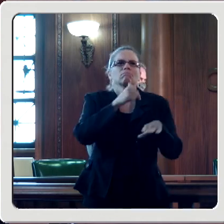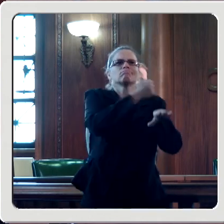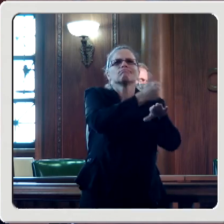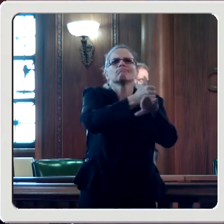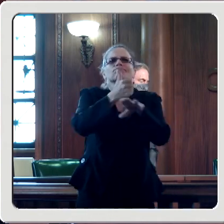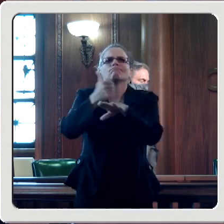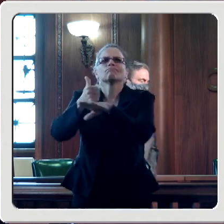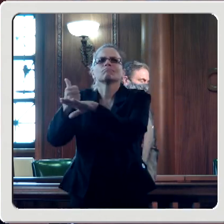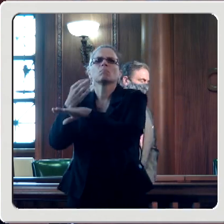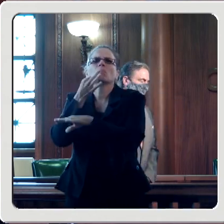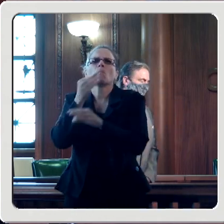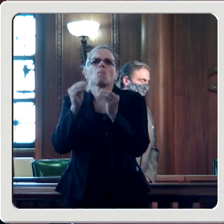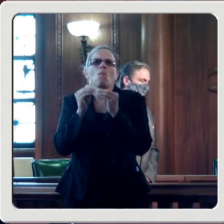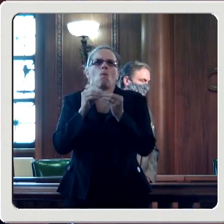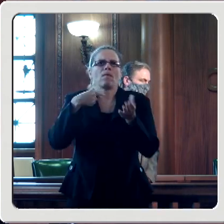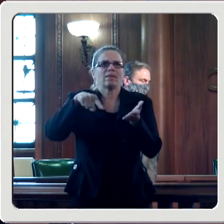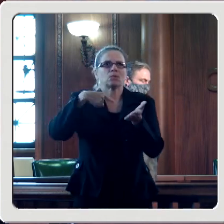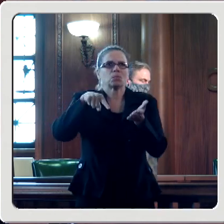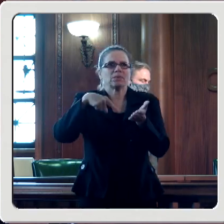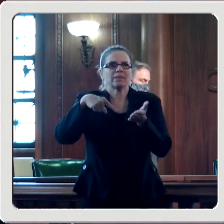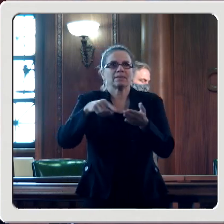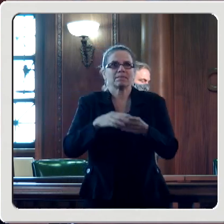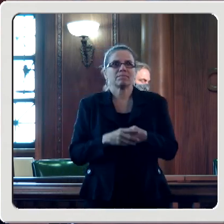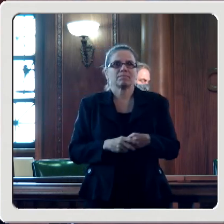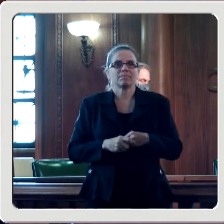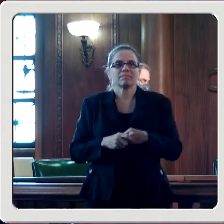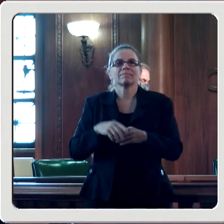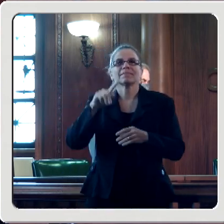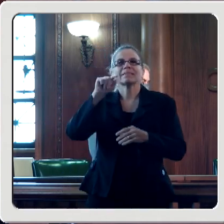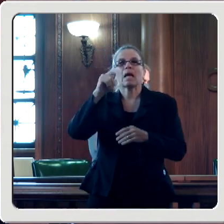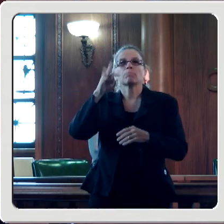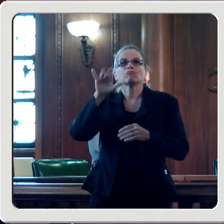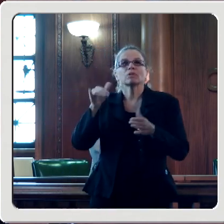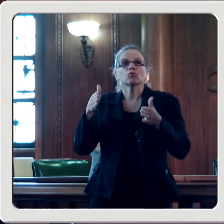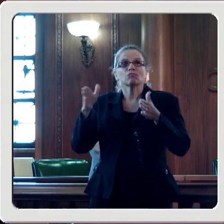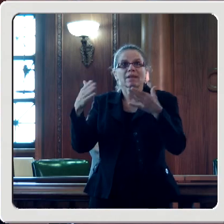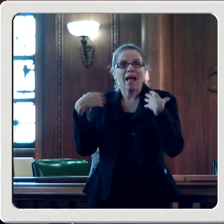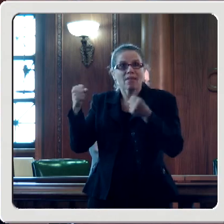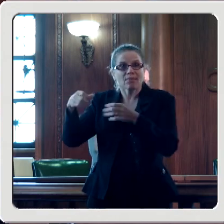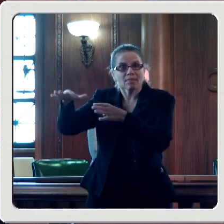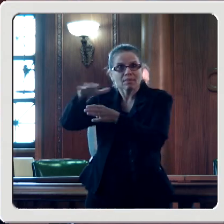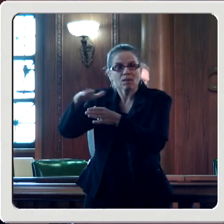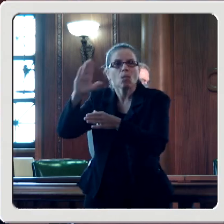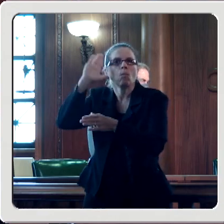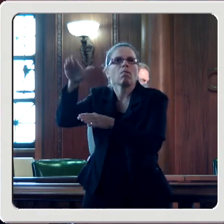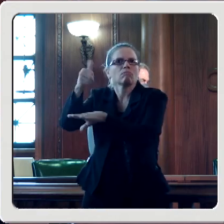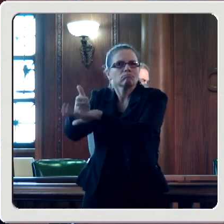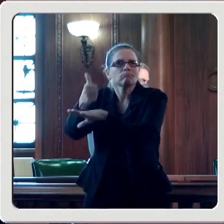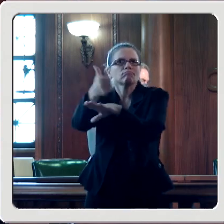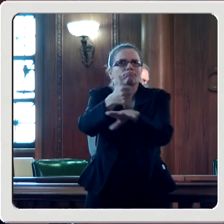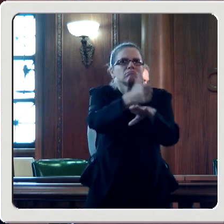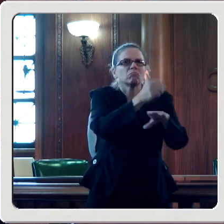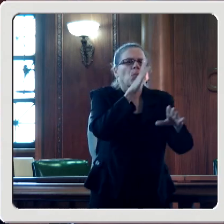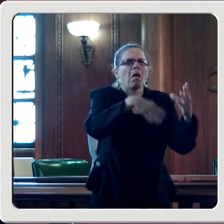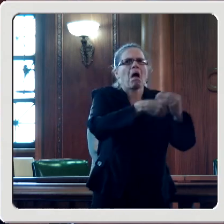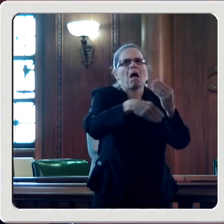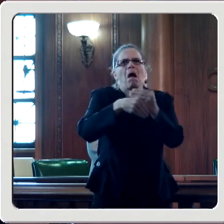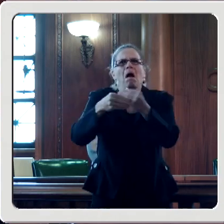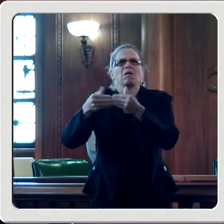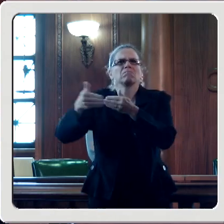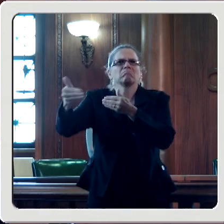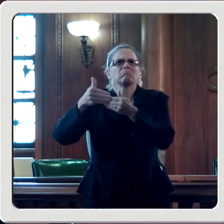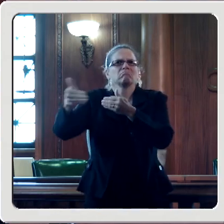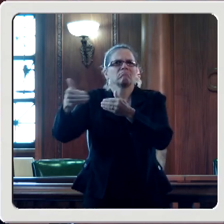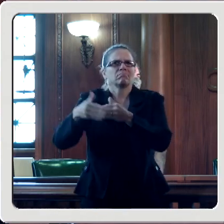week with Tapestry Health Systems. I really do want to take a moment just to thank